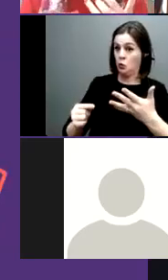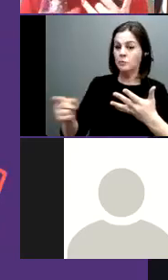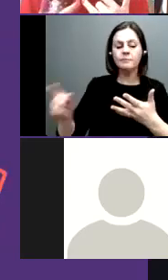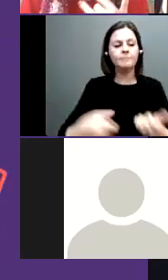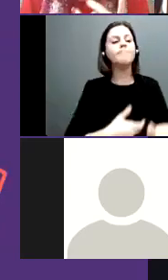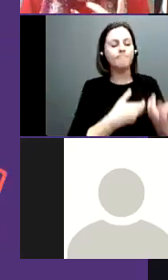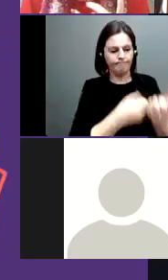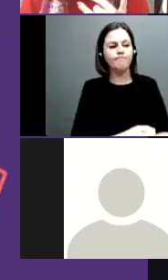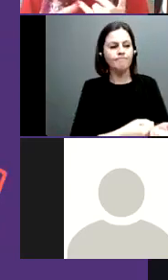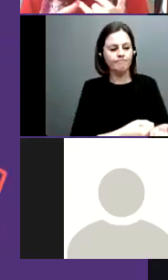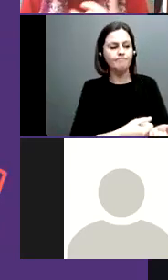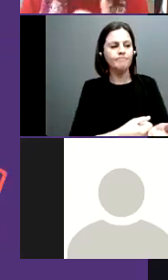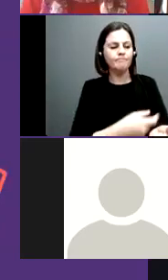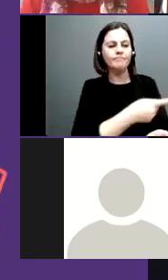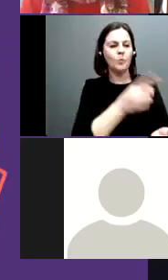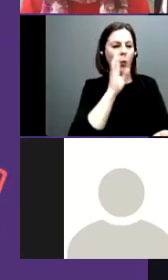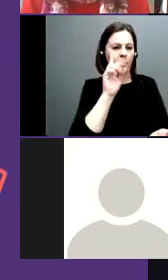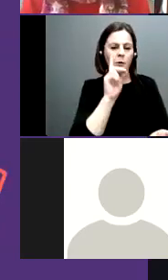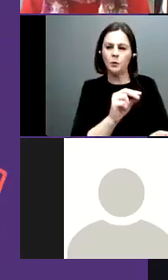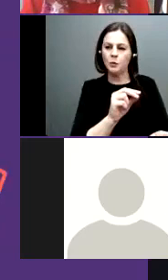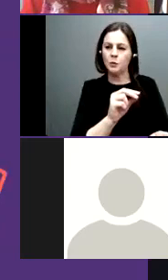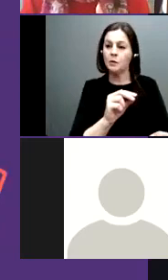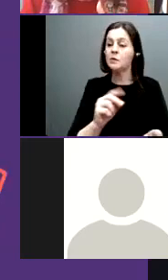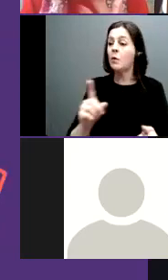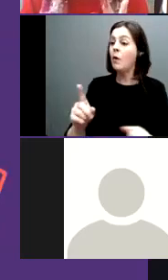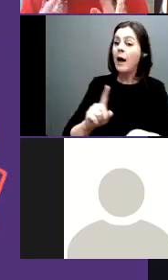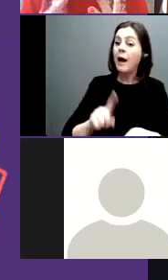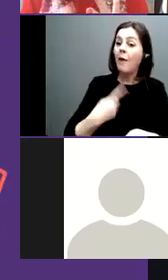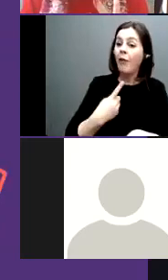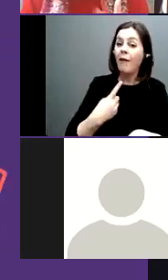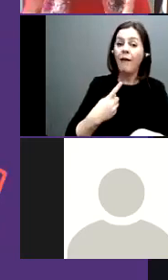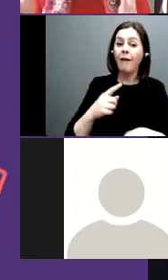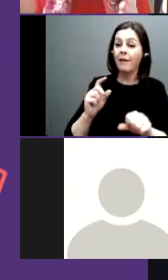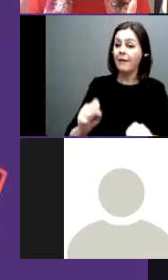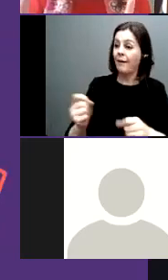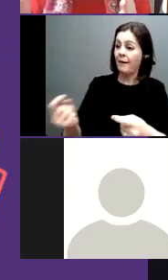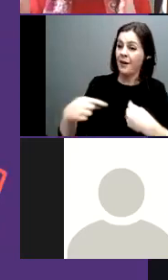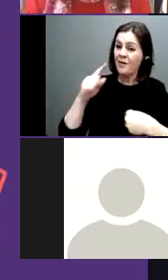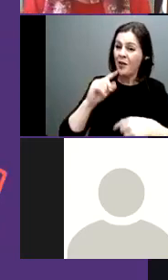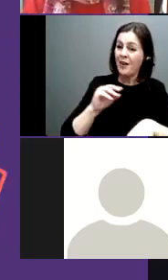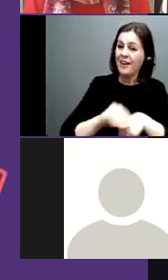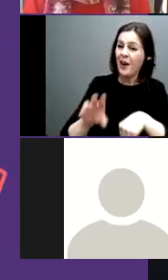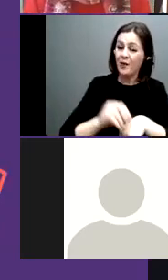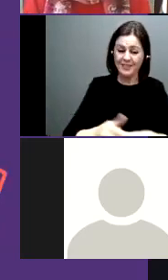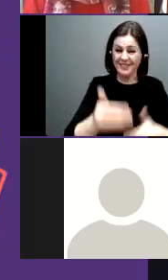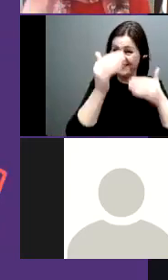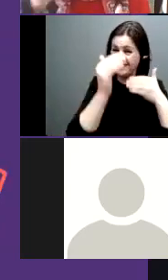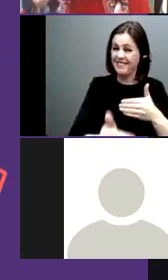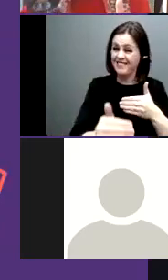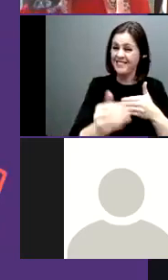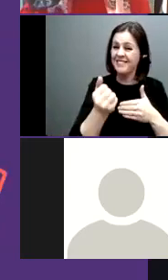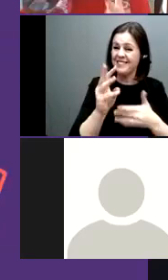So we're very clear about the length of time we can see someone. We're very clear about the length of the counseling session.